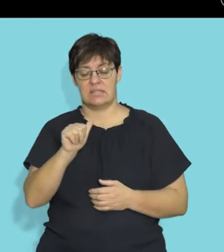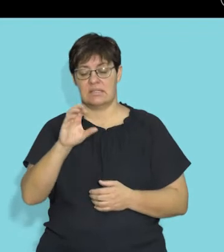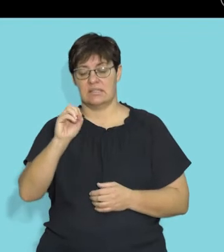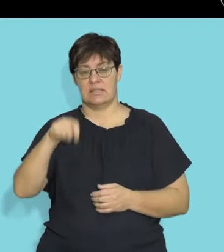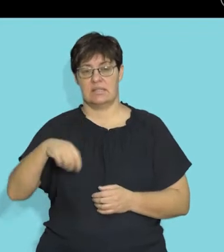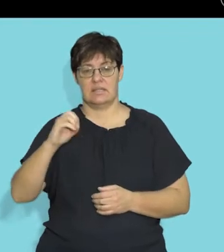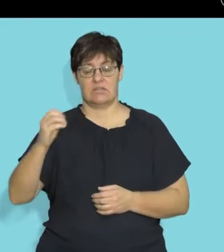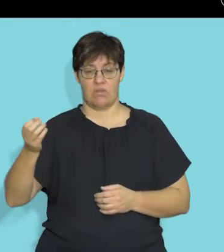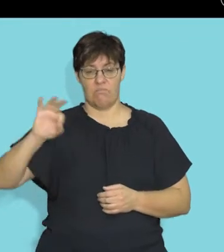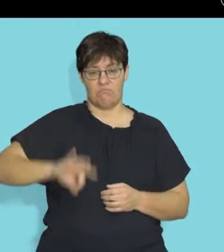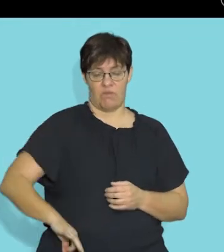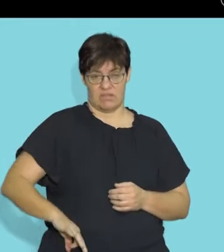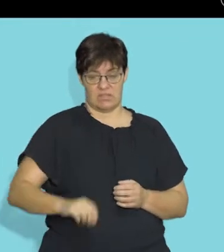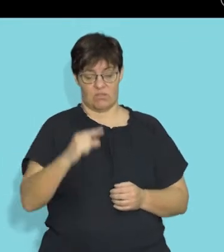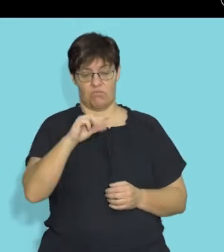figure of